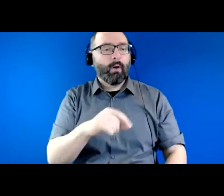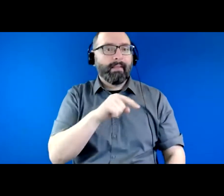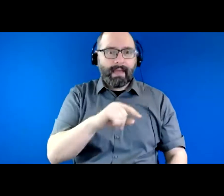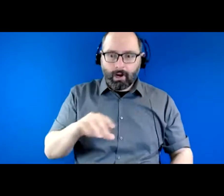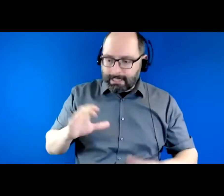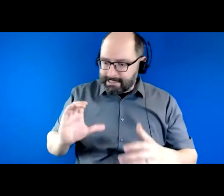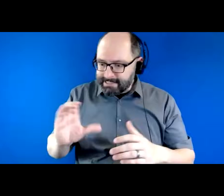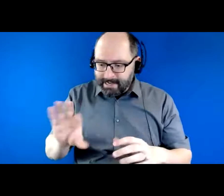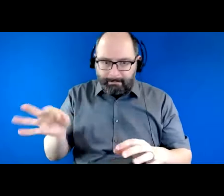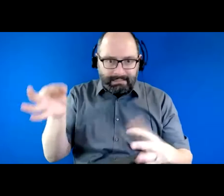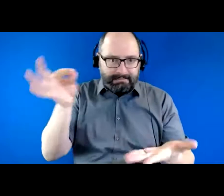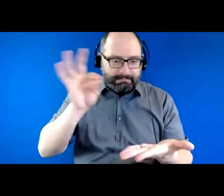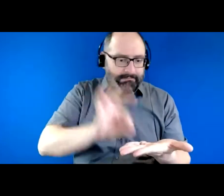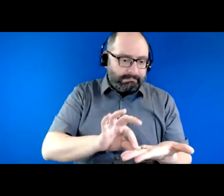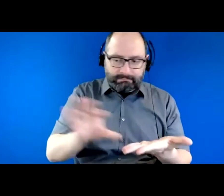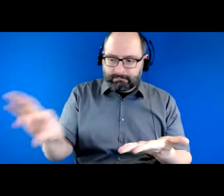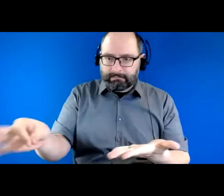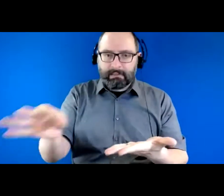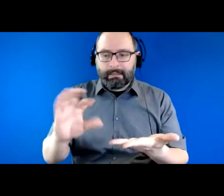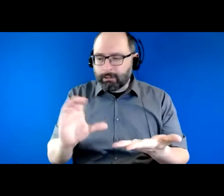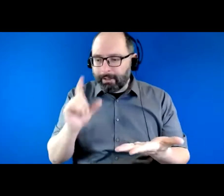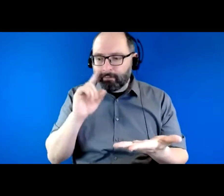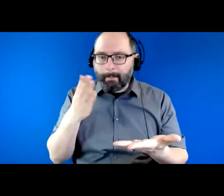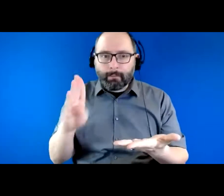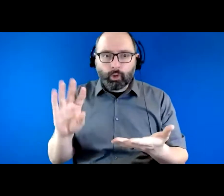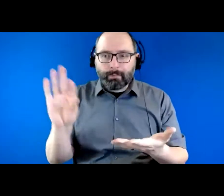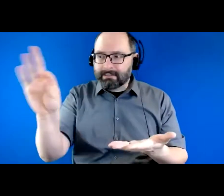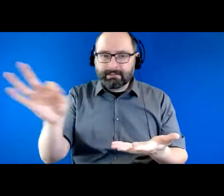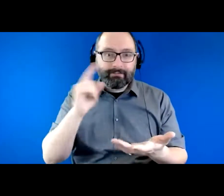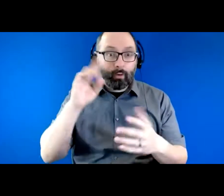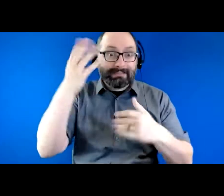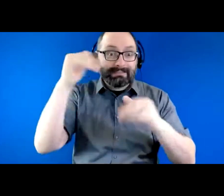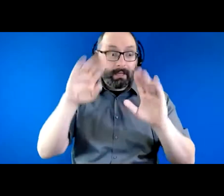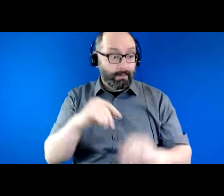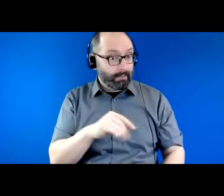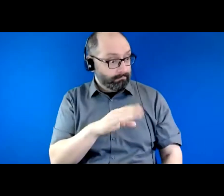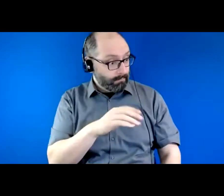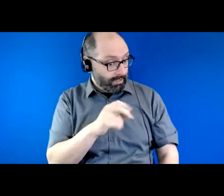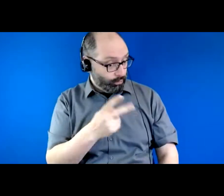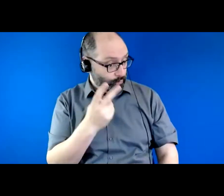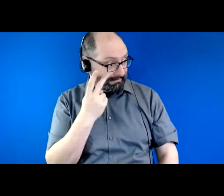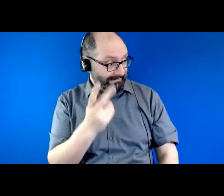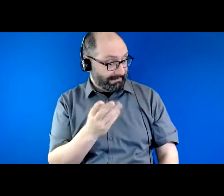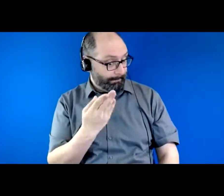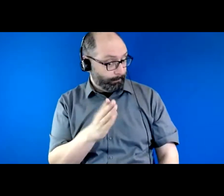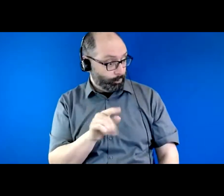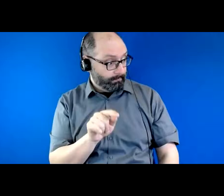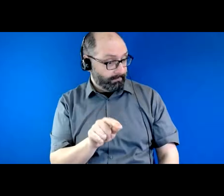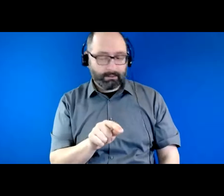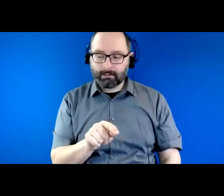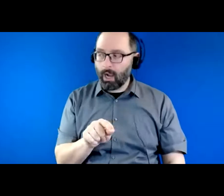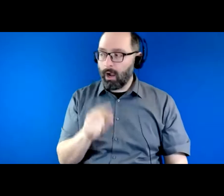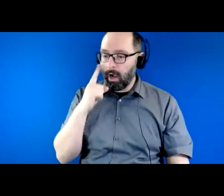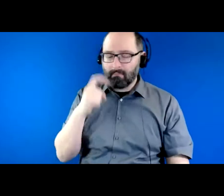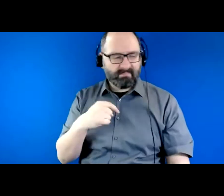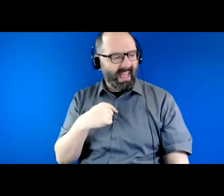for a blue piece of the sky. You can say, okay, do you see the blue piece? They acknowledge, okay, I think it's over on